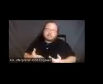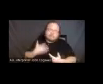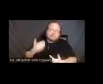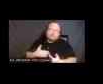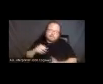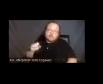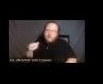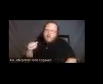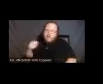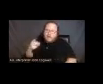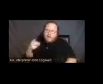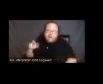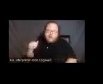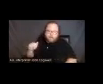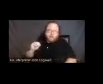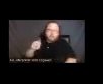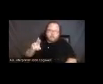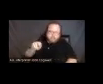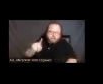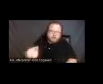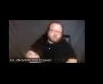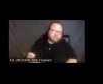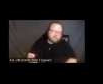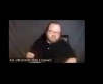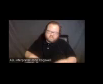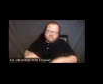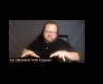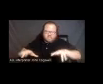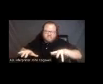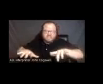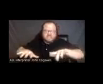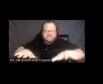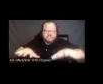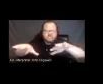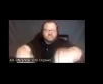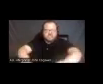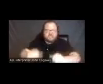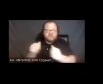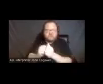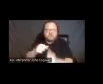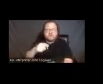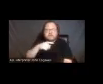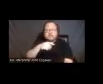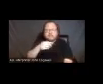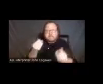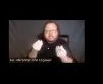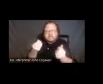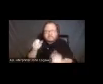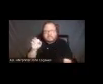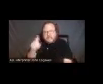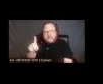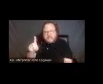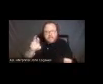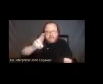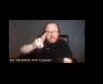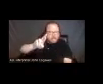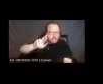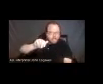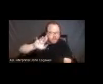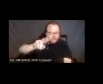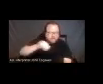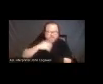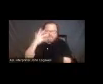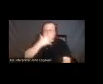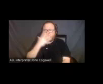mustard is creeping in and taking over where the San Verbena. We used to have beautiful